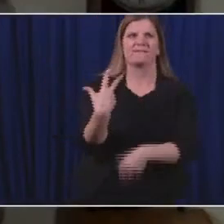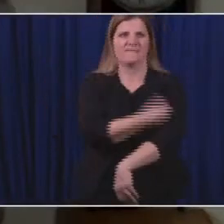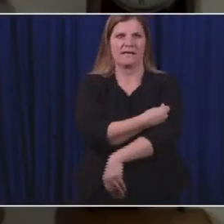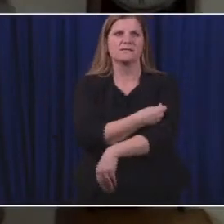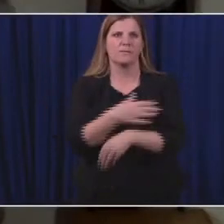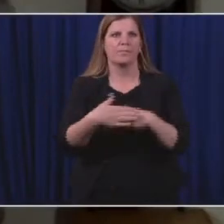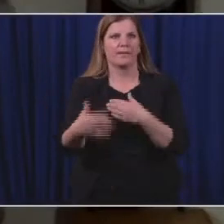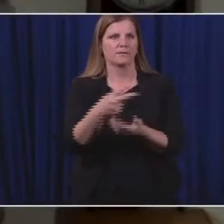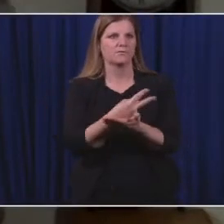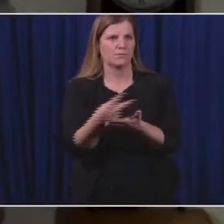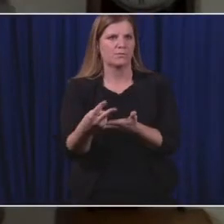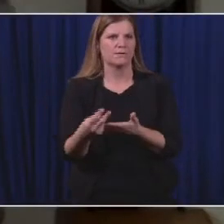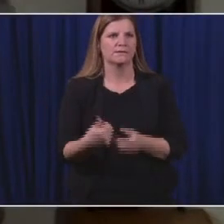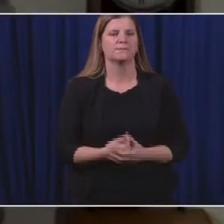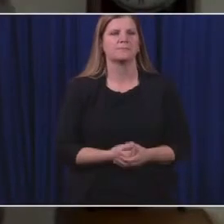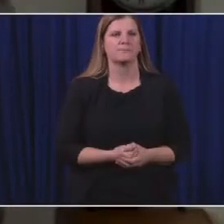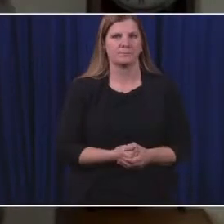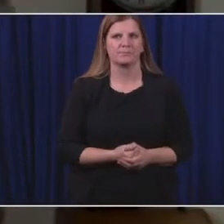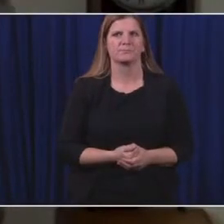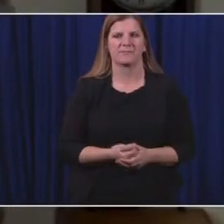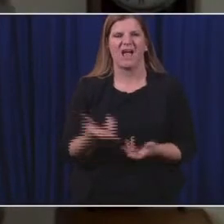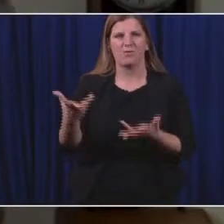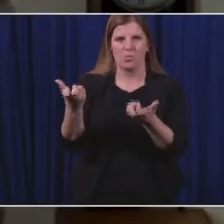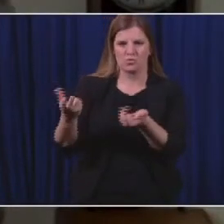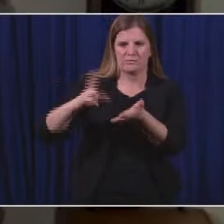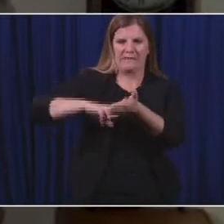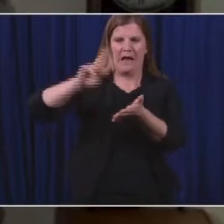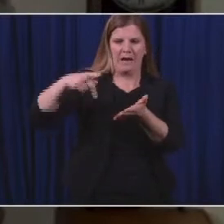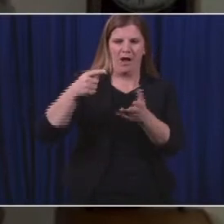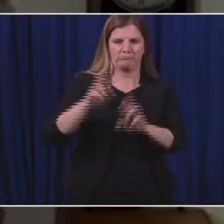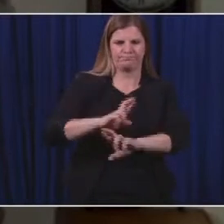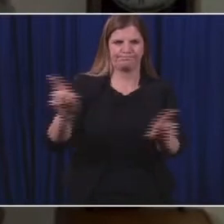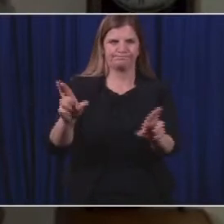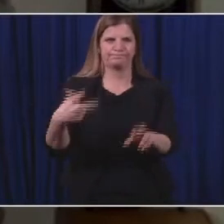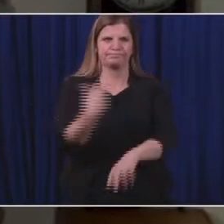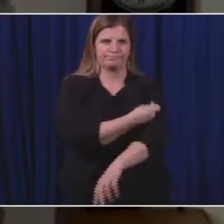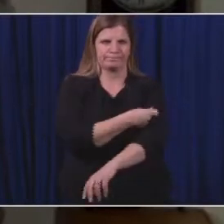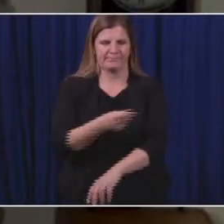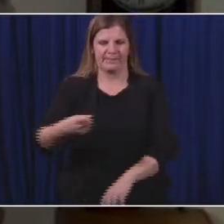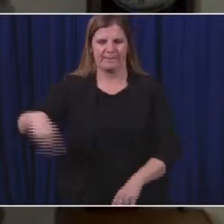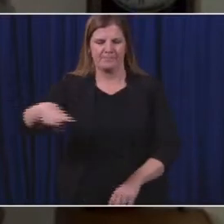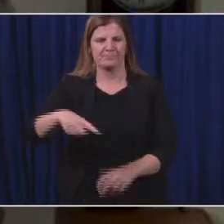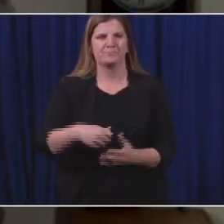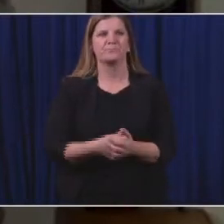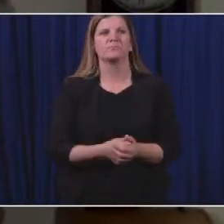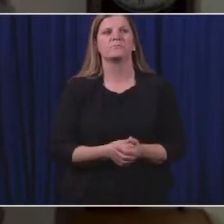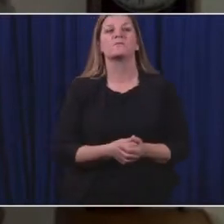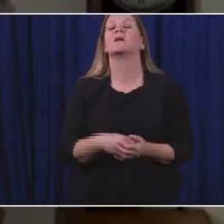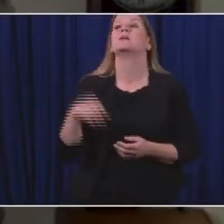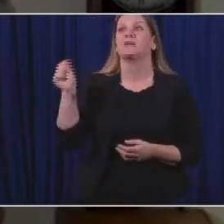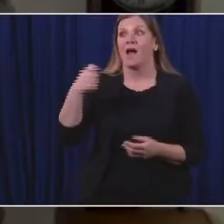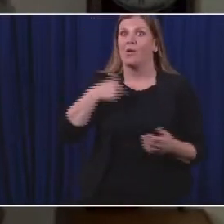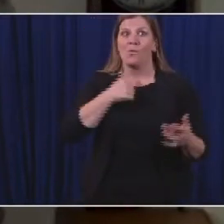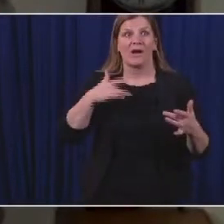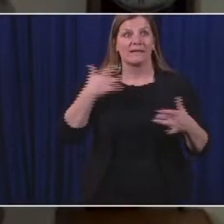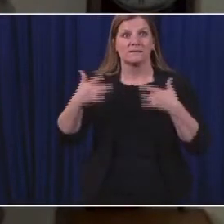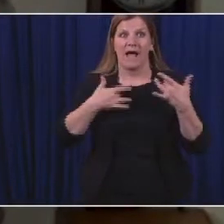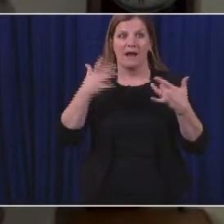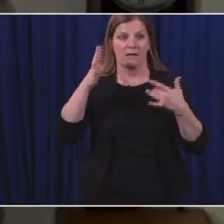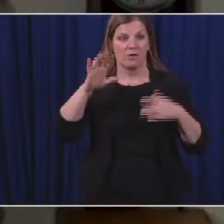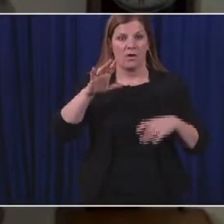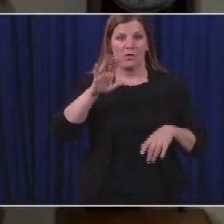will be exciting because we'll be expanding beyond the 10 hospitals to more hospitals throughout the state of Ohio, and they will